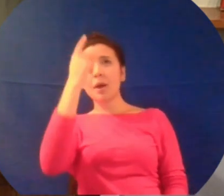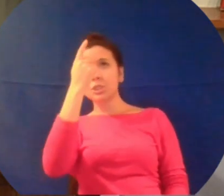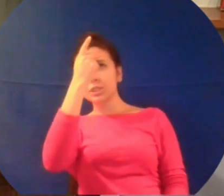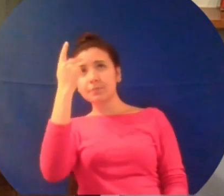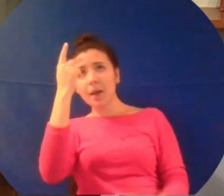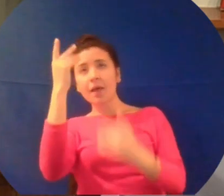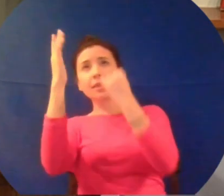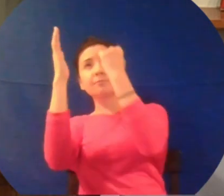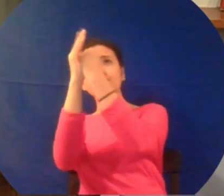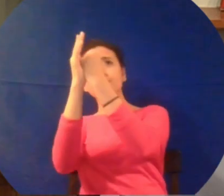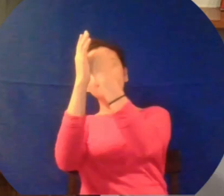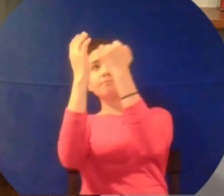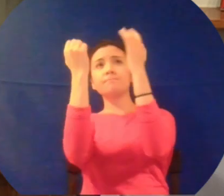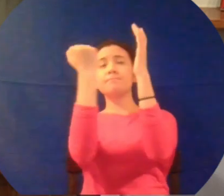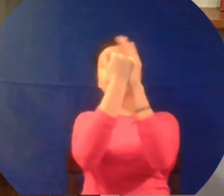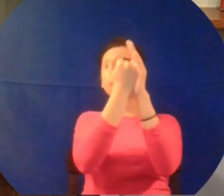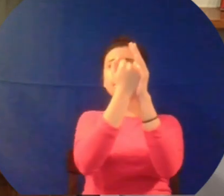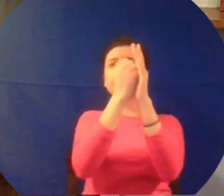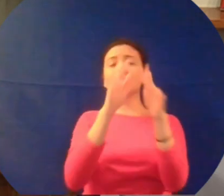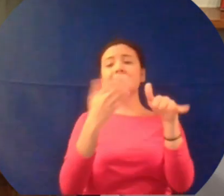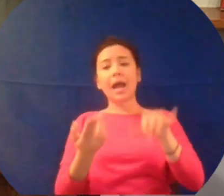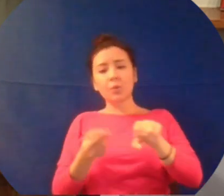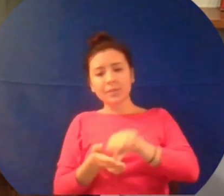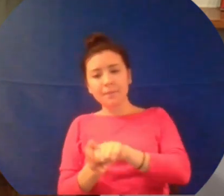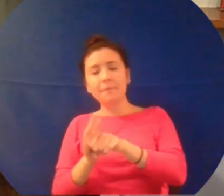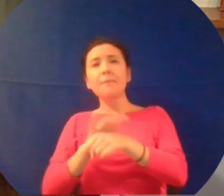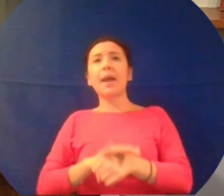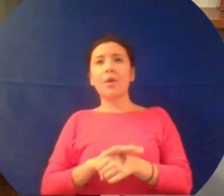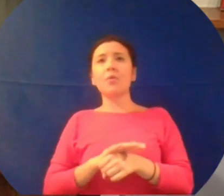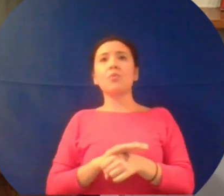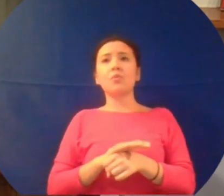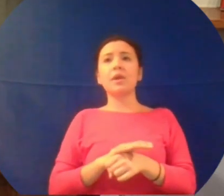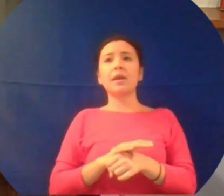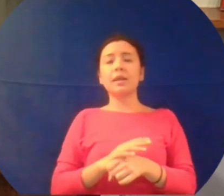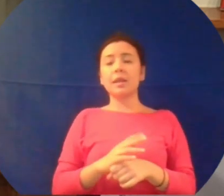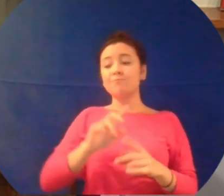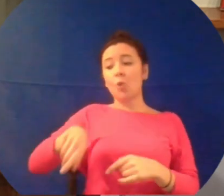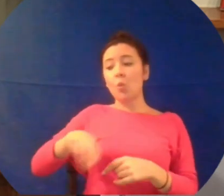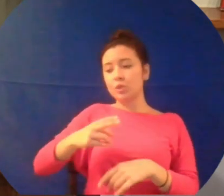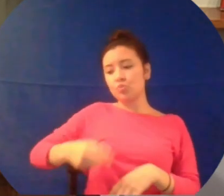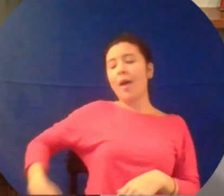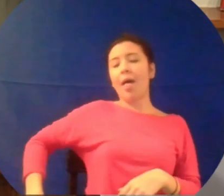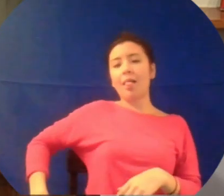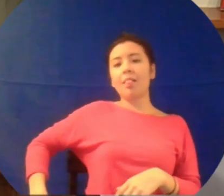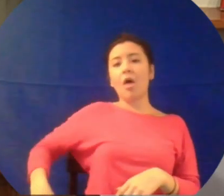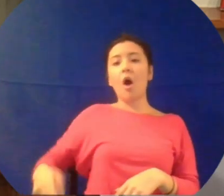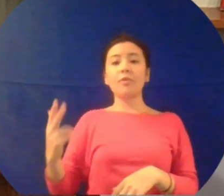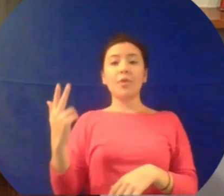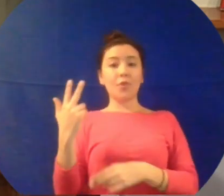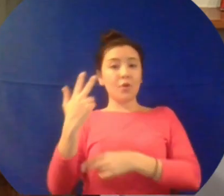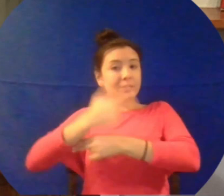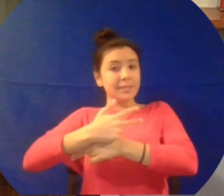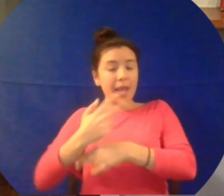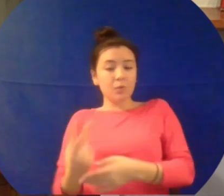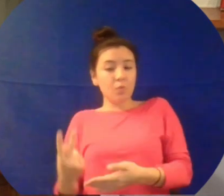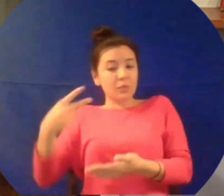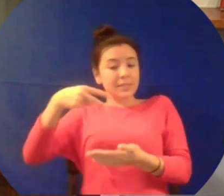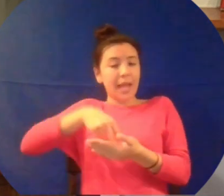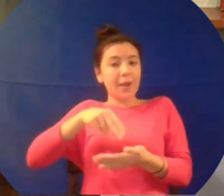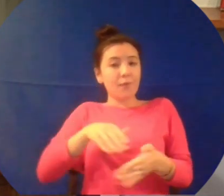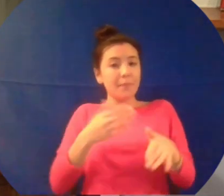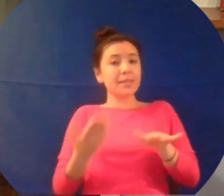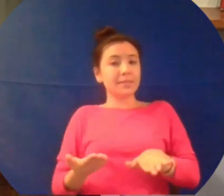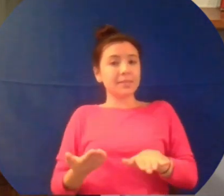Pilate, was crucified, died, and was buried. He descended into hell. On the third day he rose again from the dead.